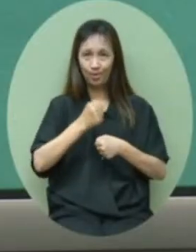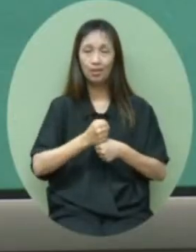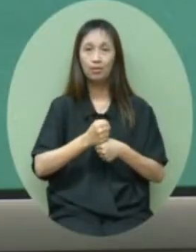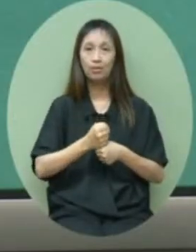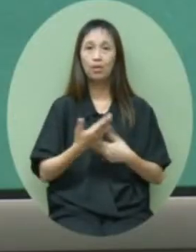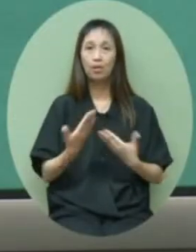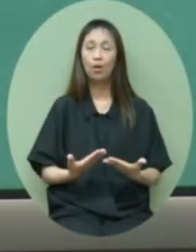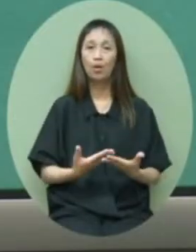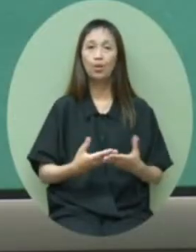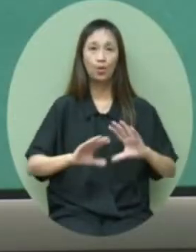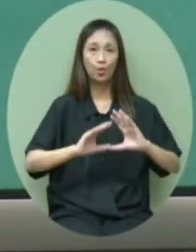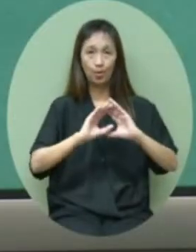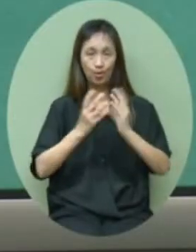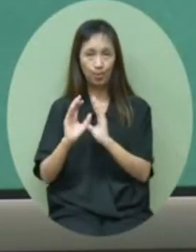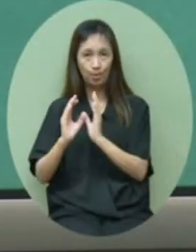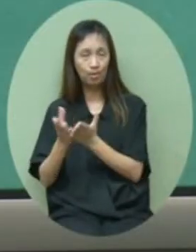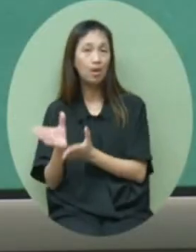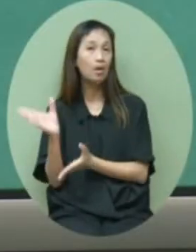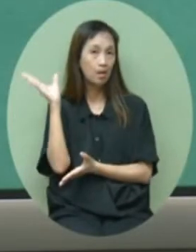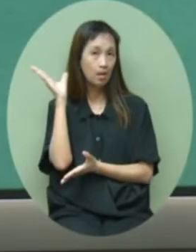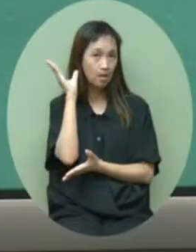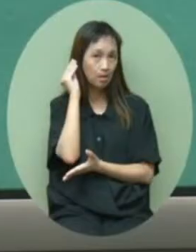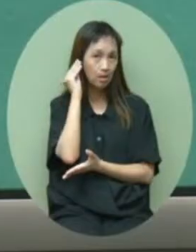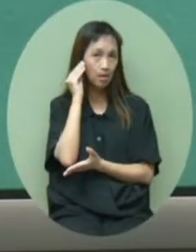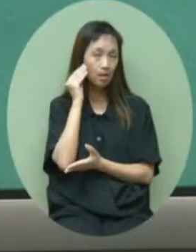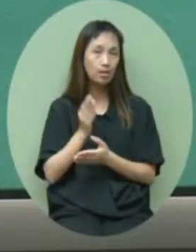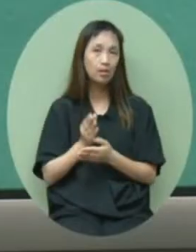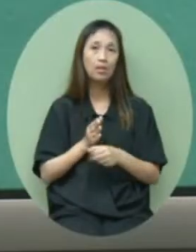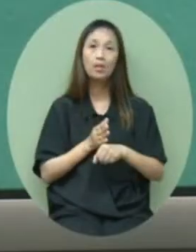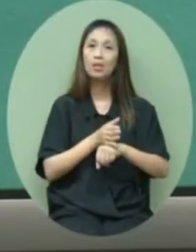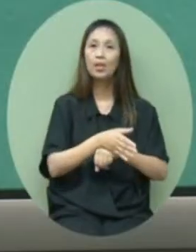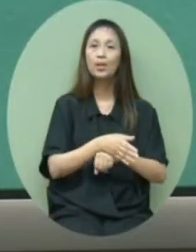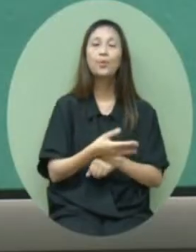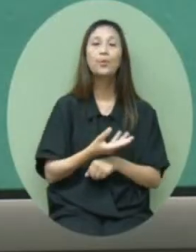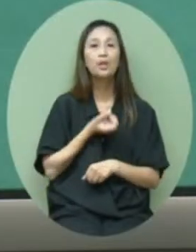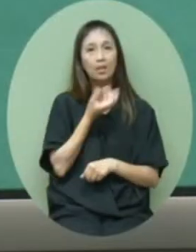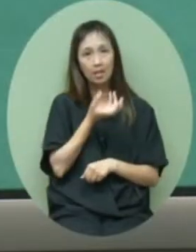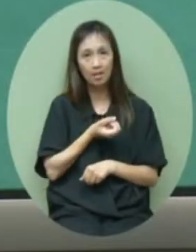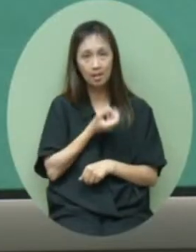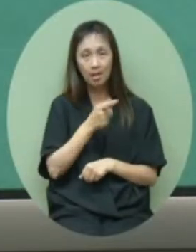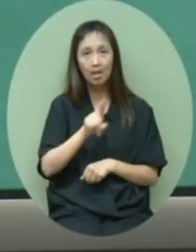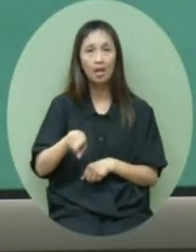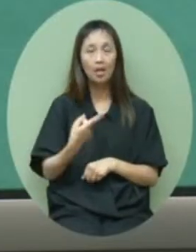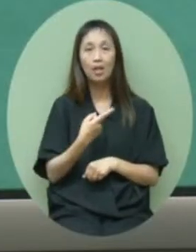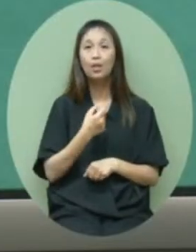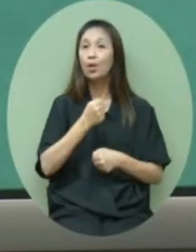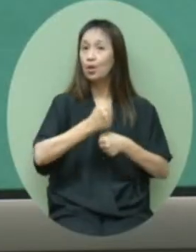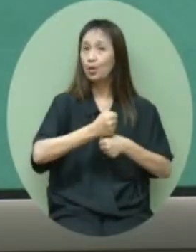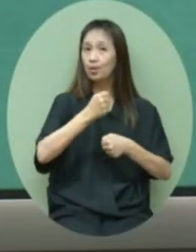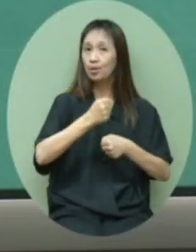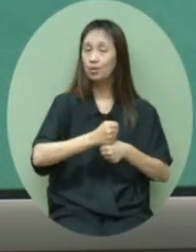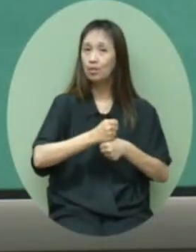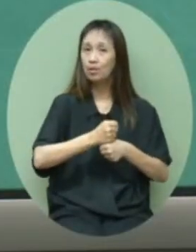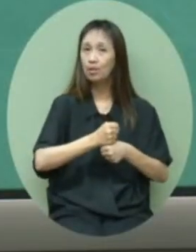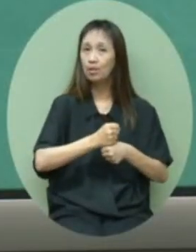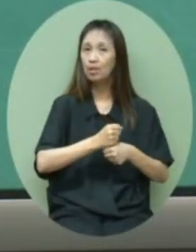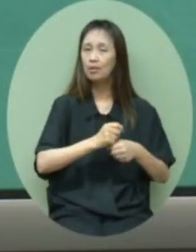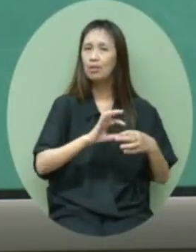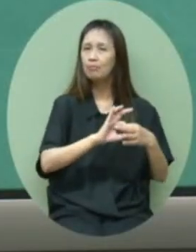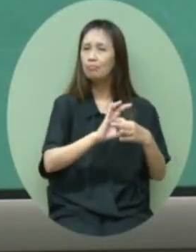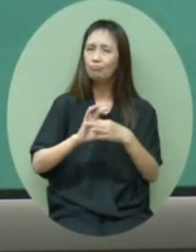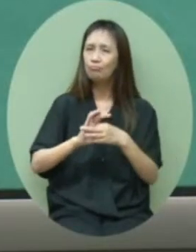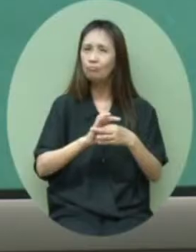with various tasks, and I took the initiative to take up various tasks, and I and my team have